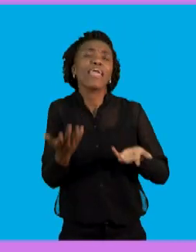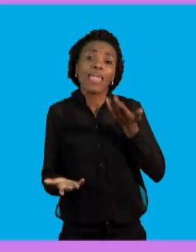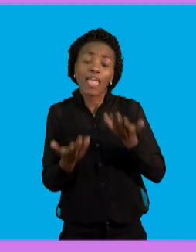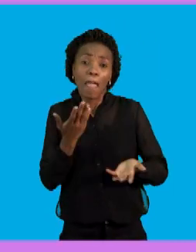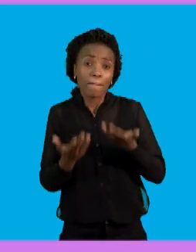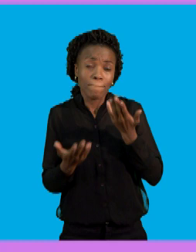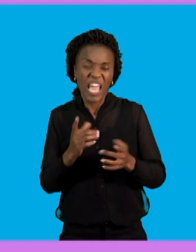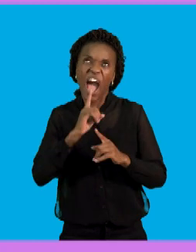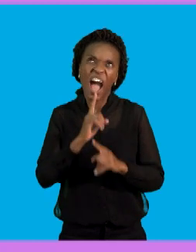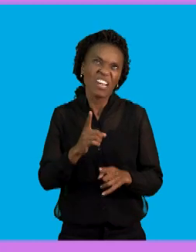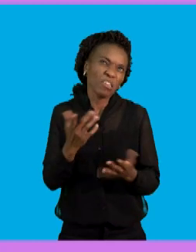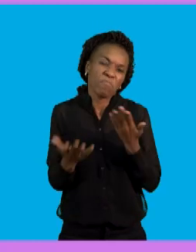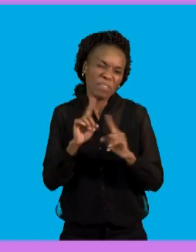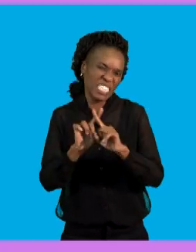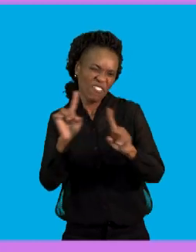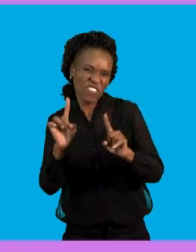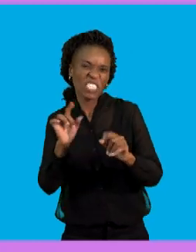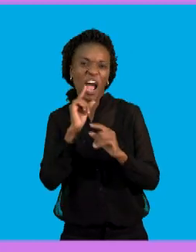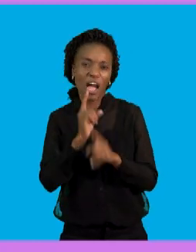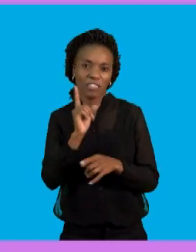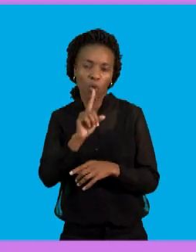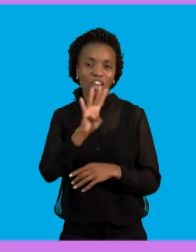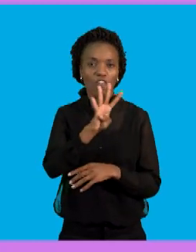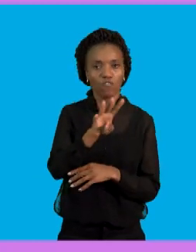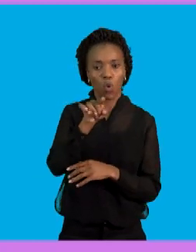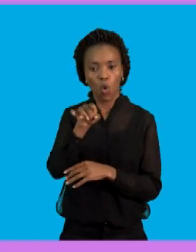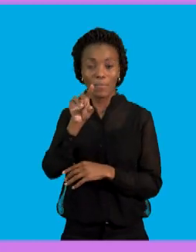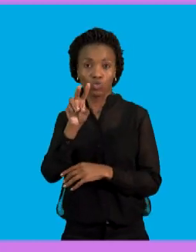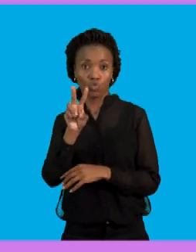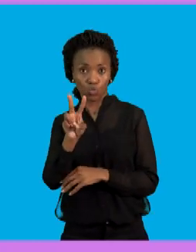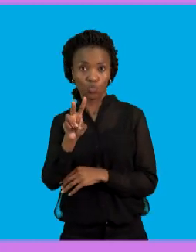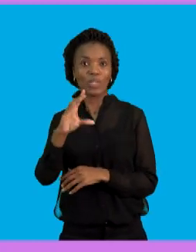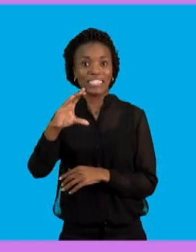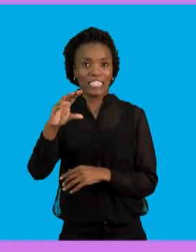measured, let's say for an example, the actual answer, it was